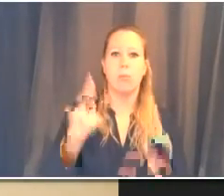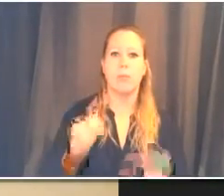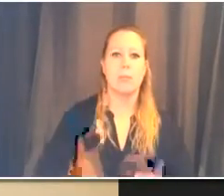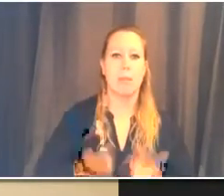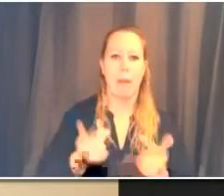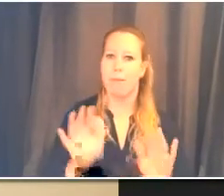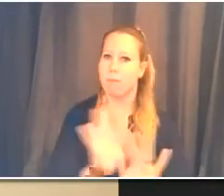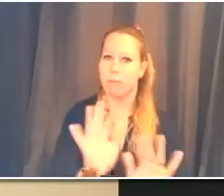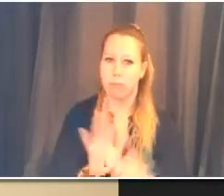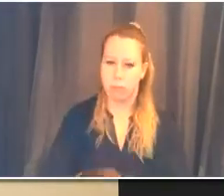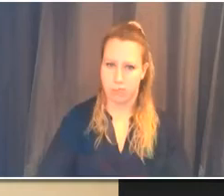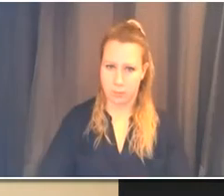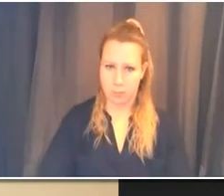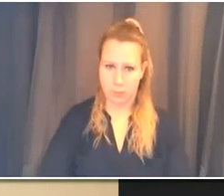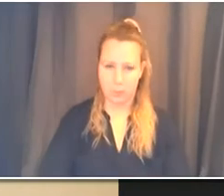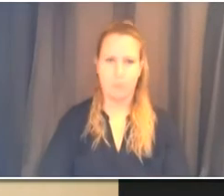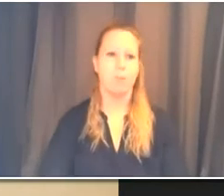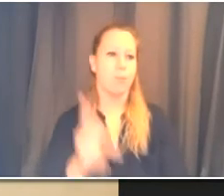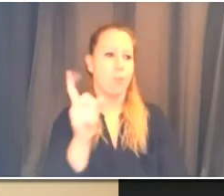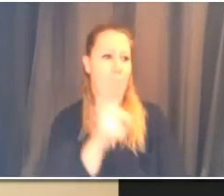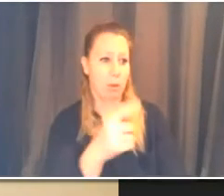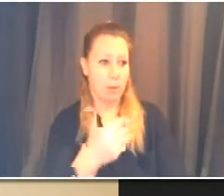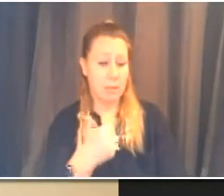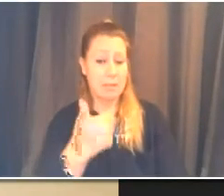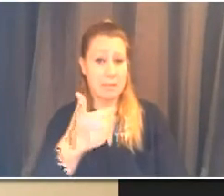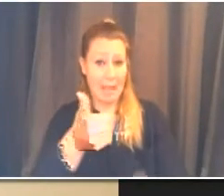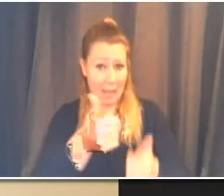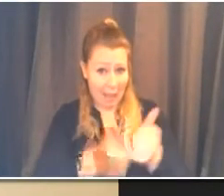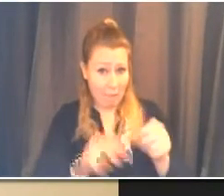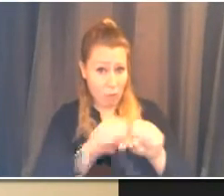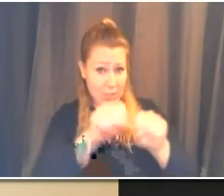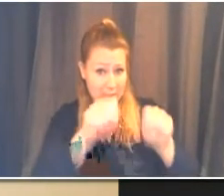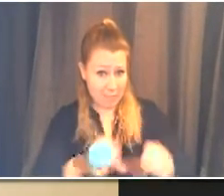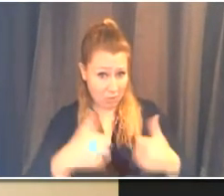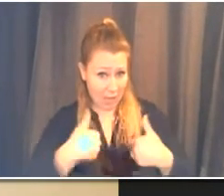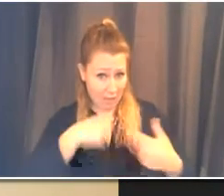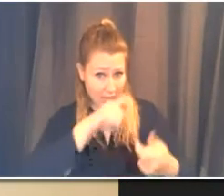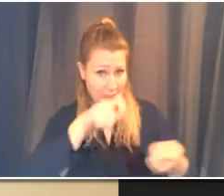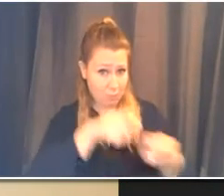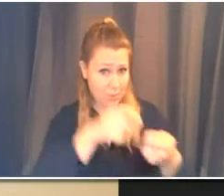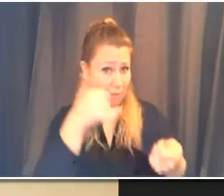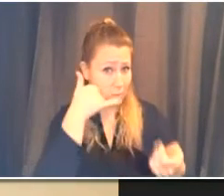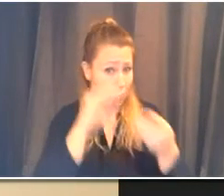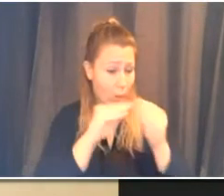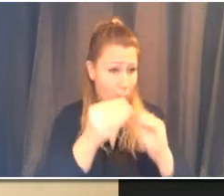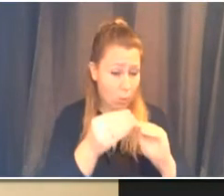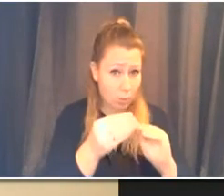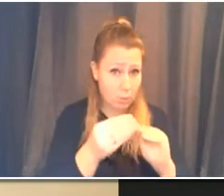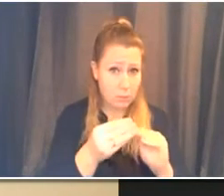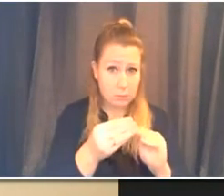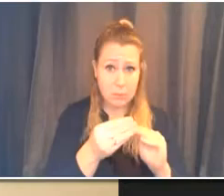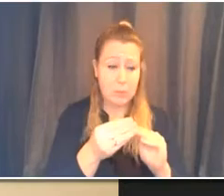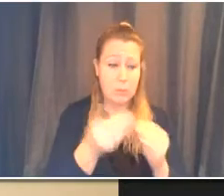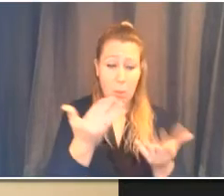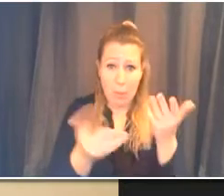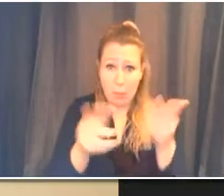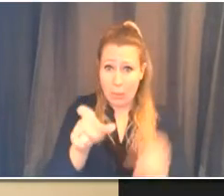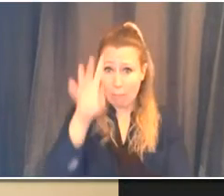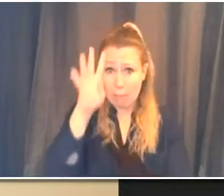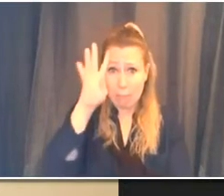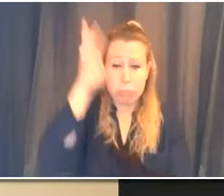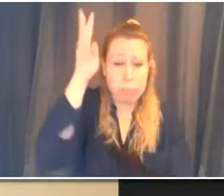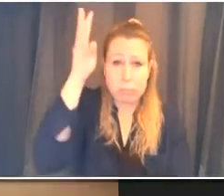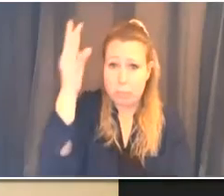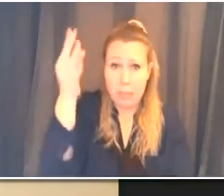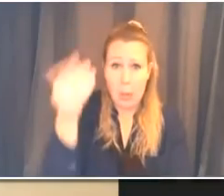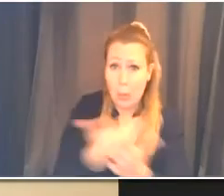on is there a specific number that you think we can be creative um and and